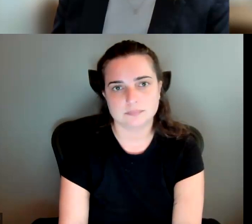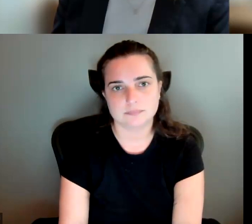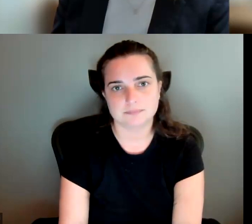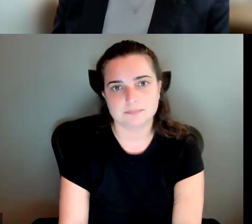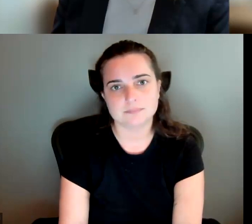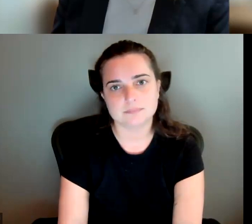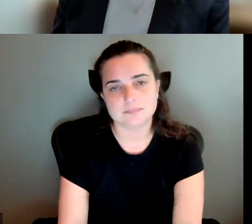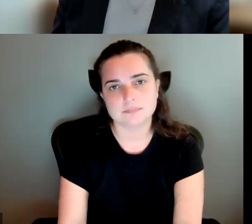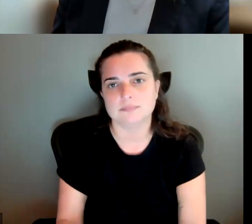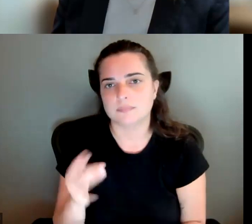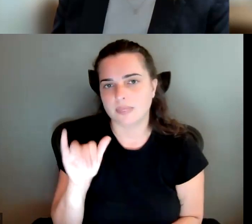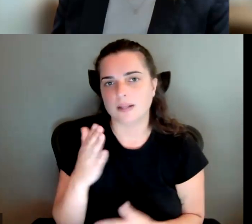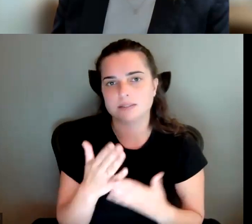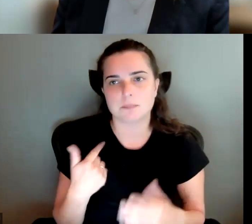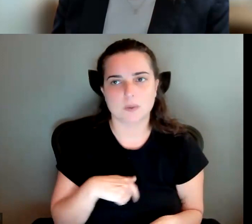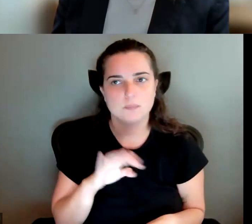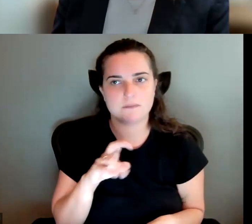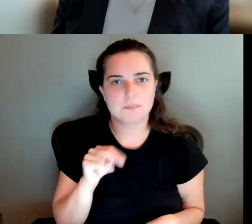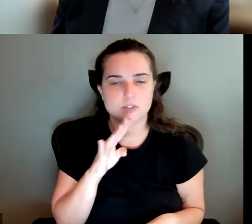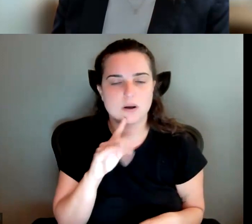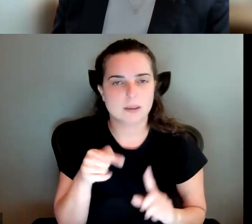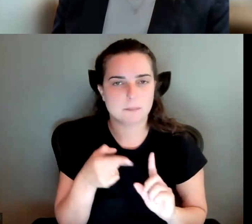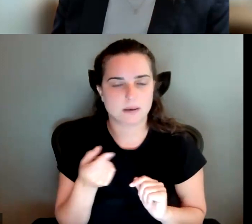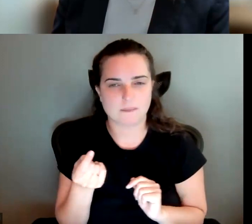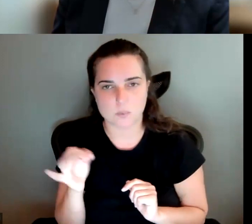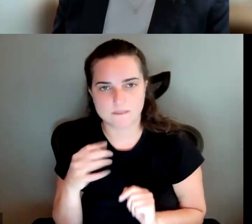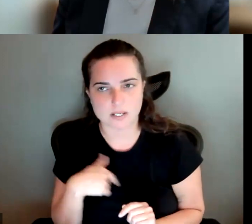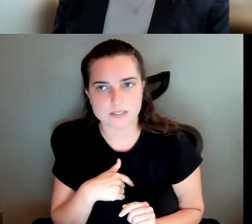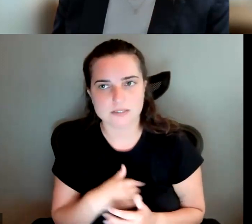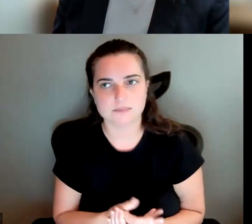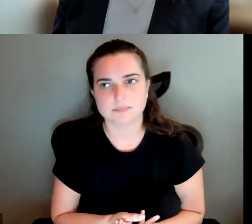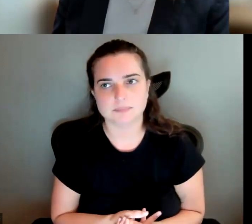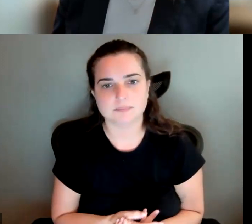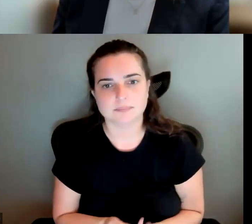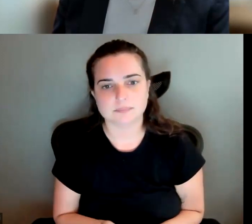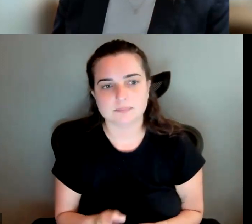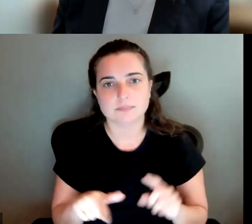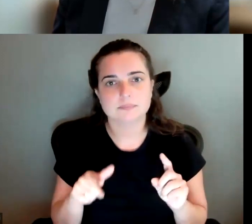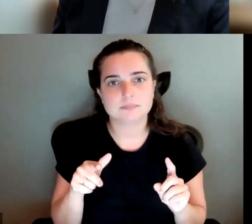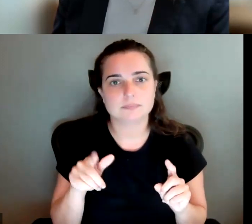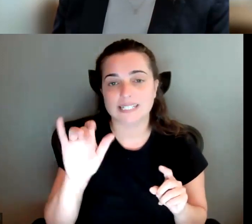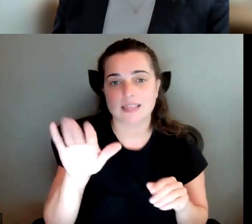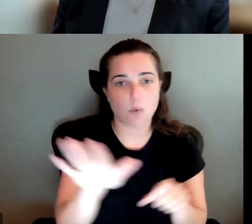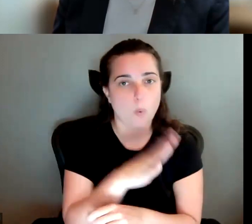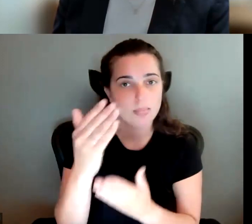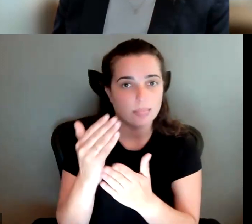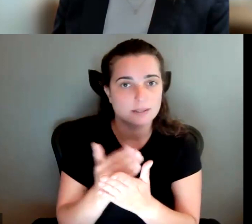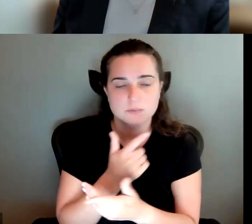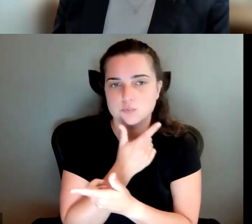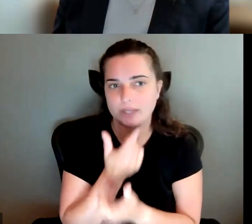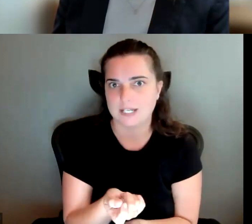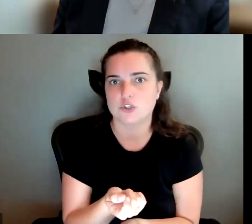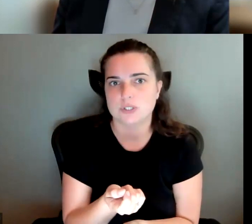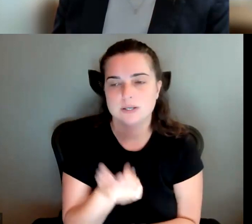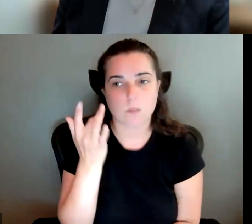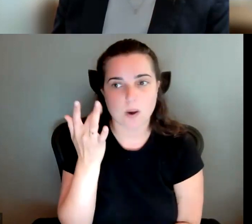But that's all. I found that whole list interesting because when